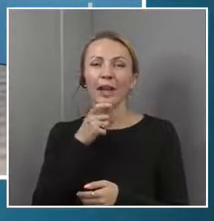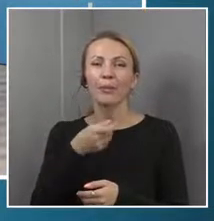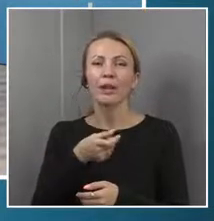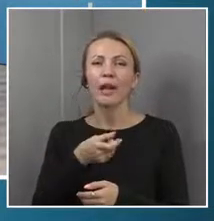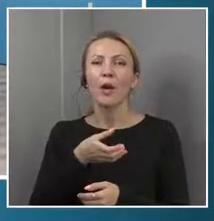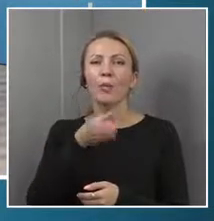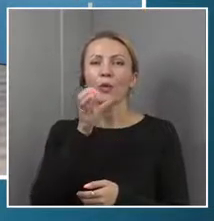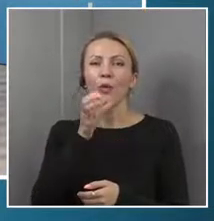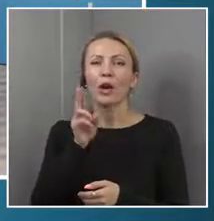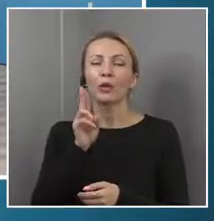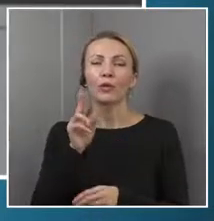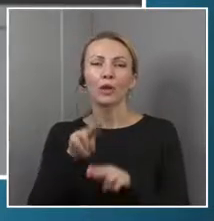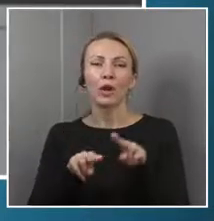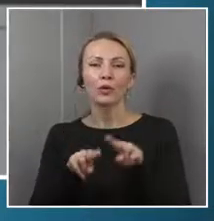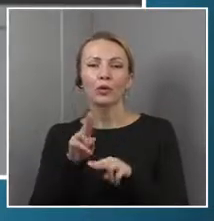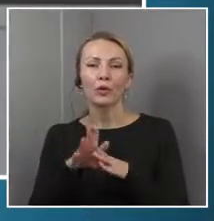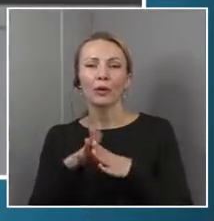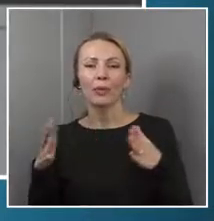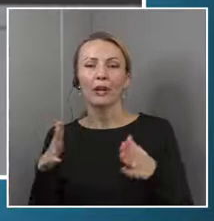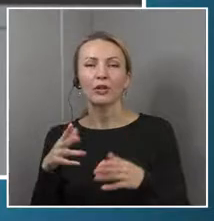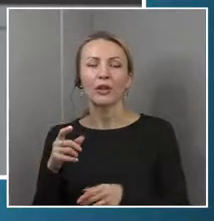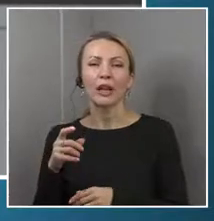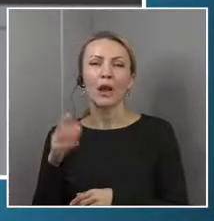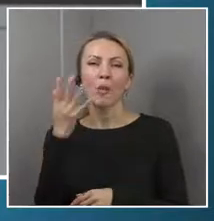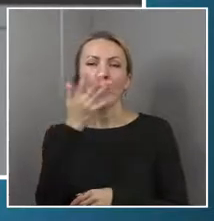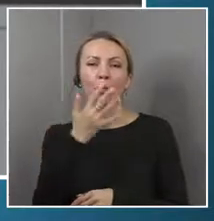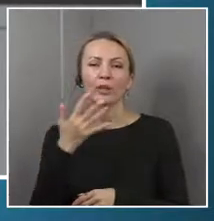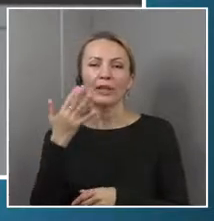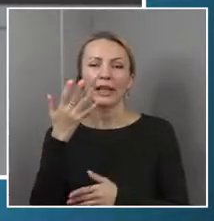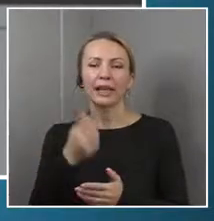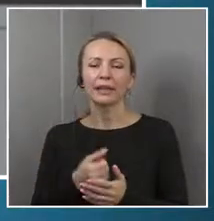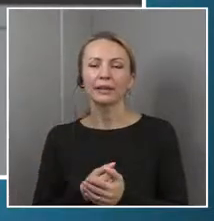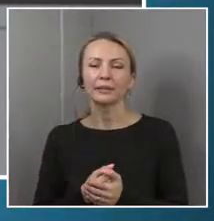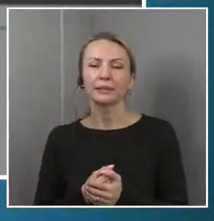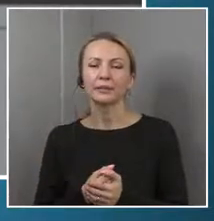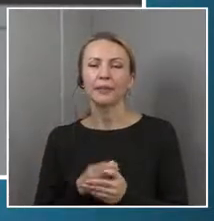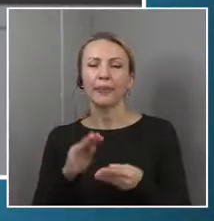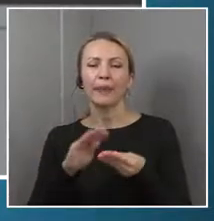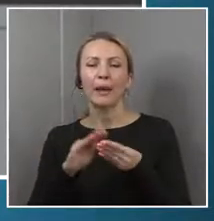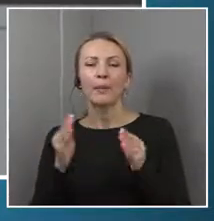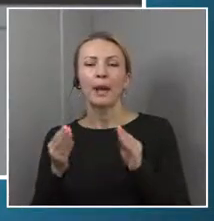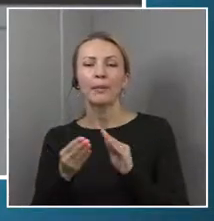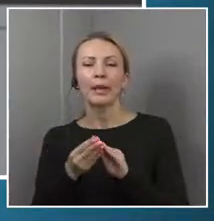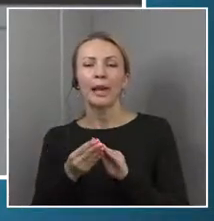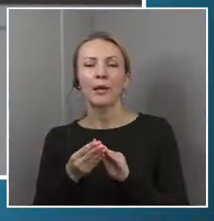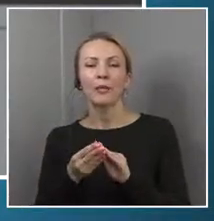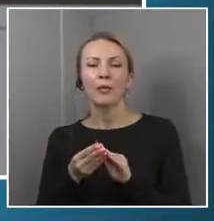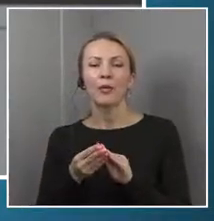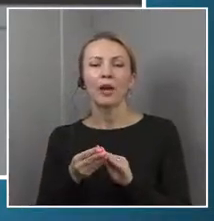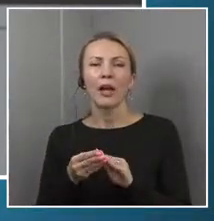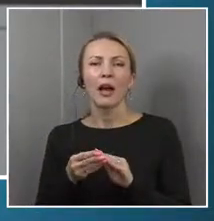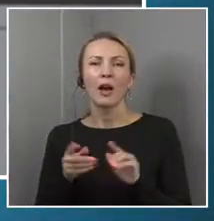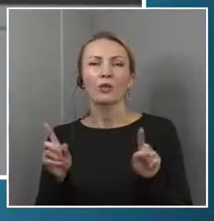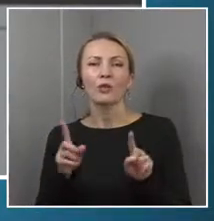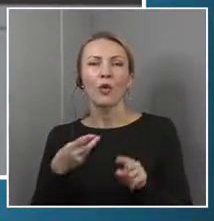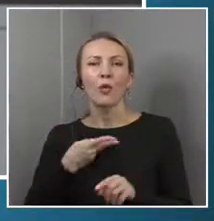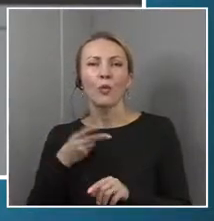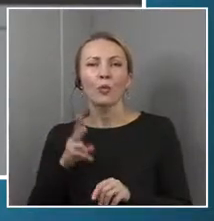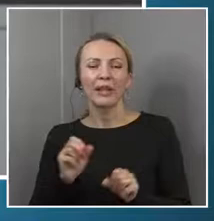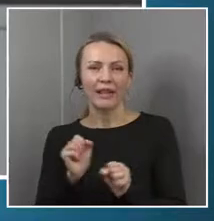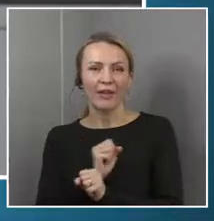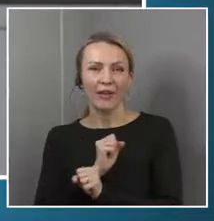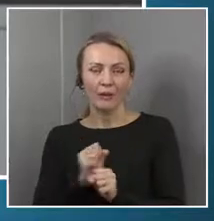people have different amounts of money. They all want to live forever, so that is why someone is buying vitamins and someone is